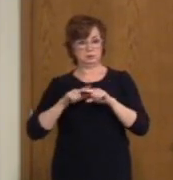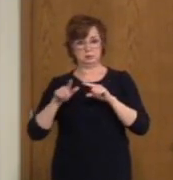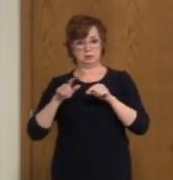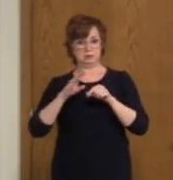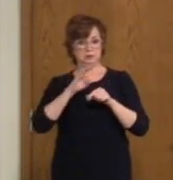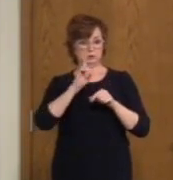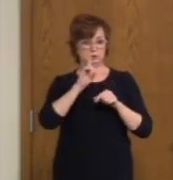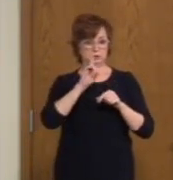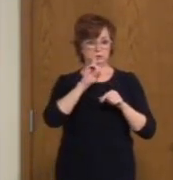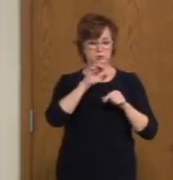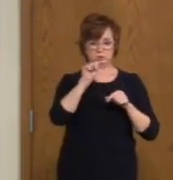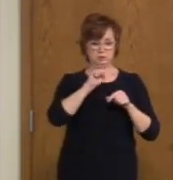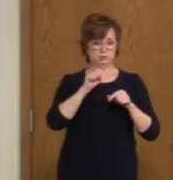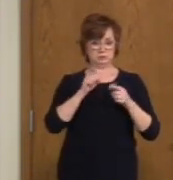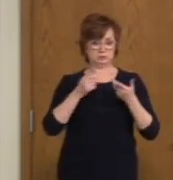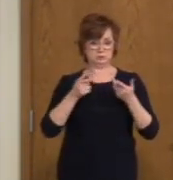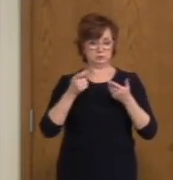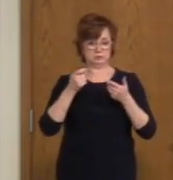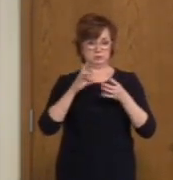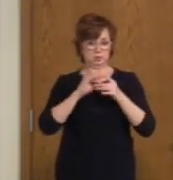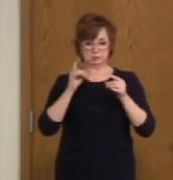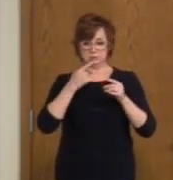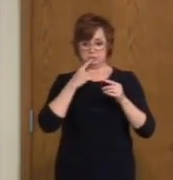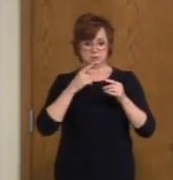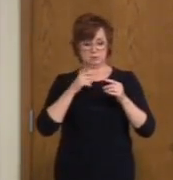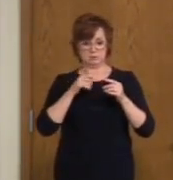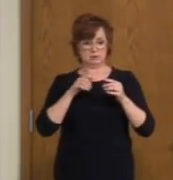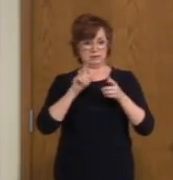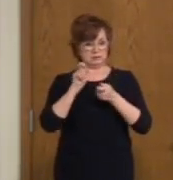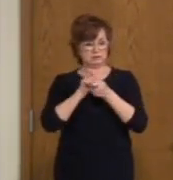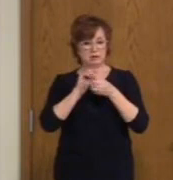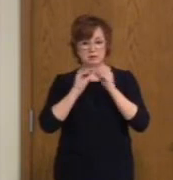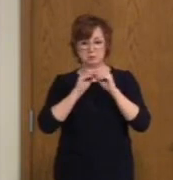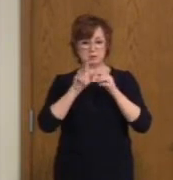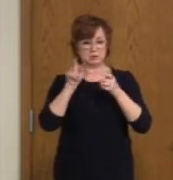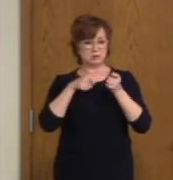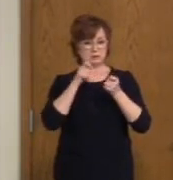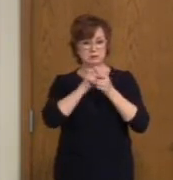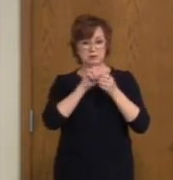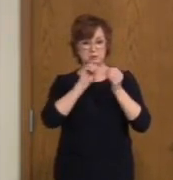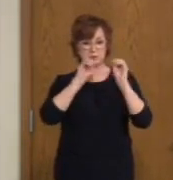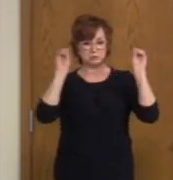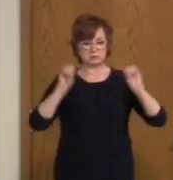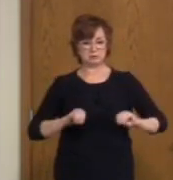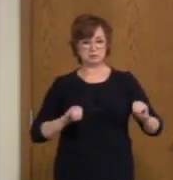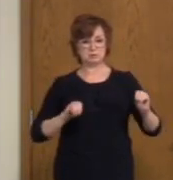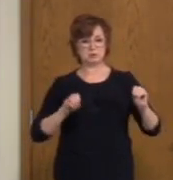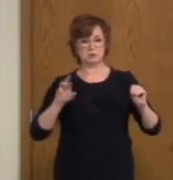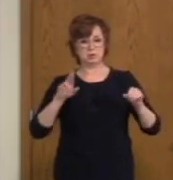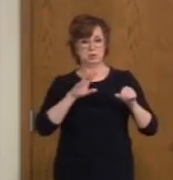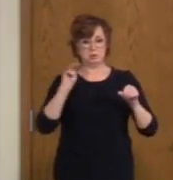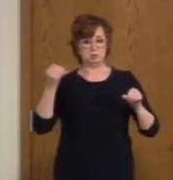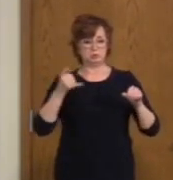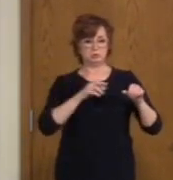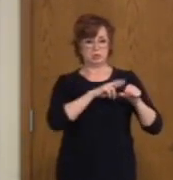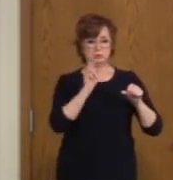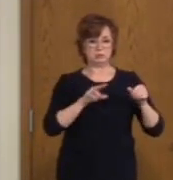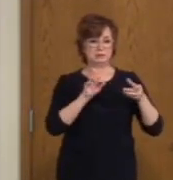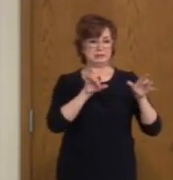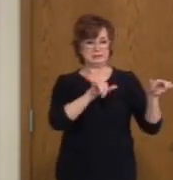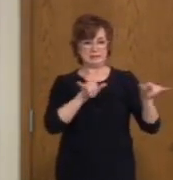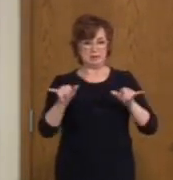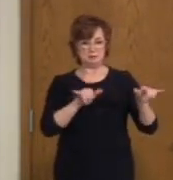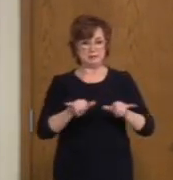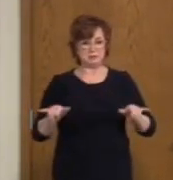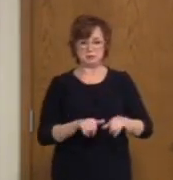in time. So you can't ignore facts when you're making decisions like this. You actually need to ensure that the facts, all